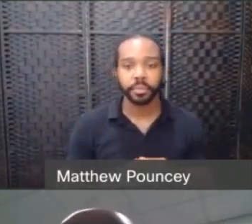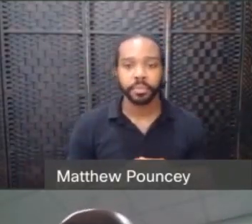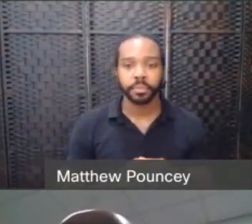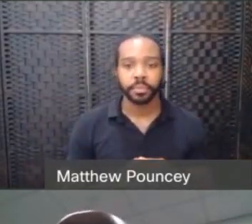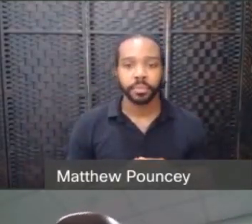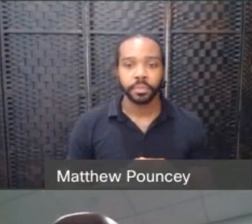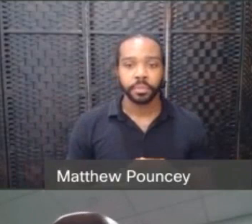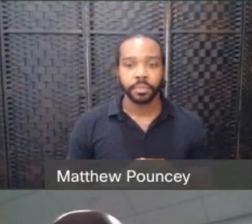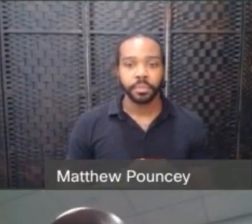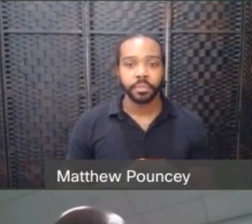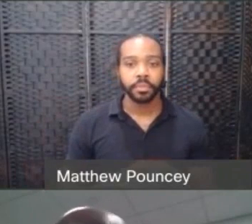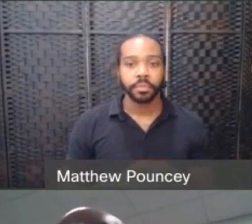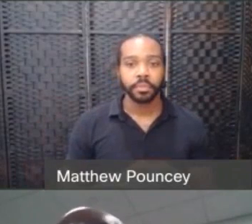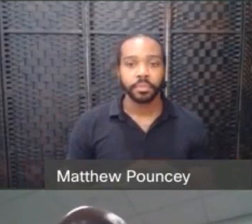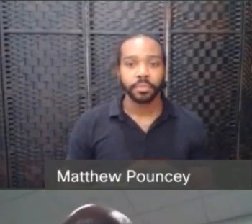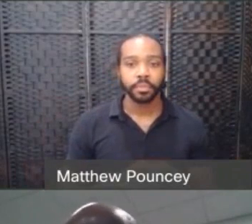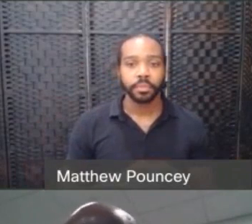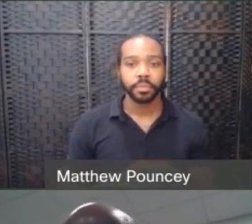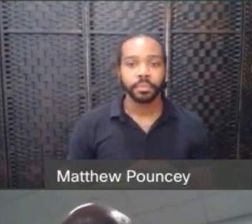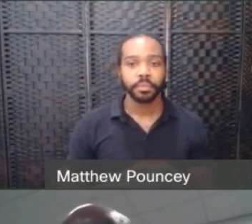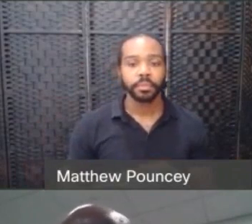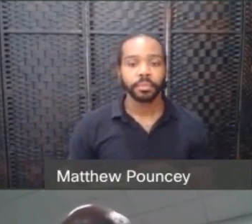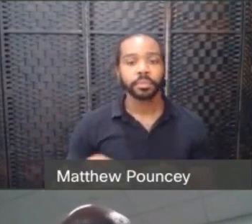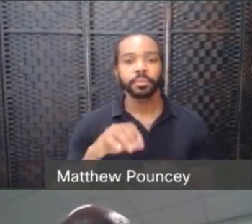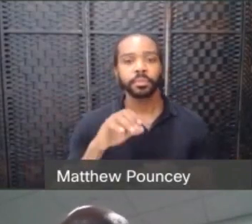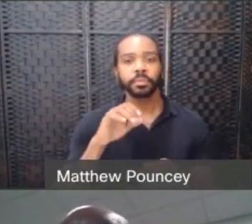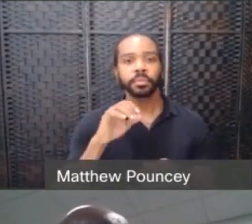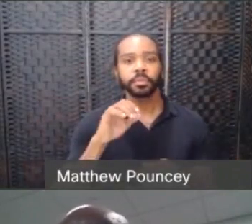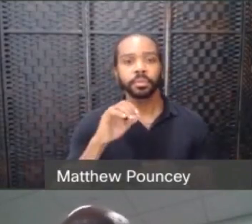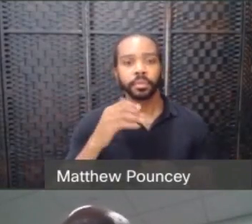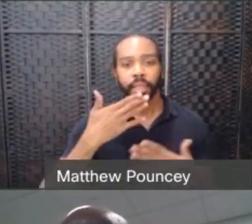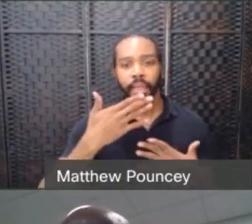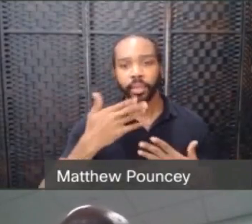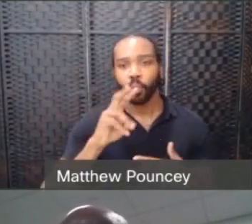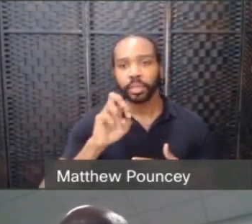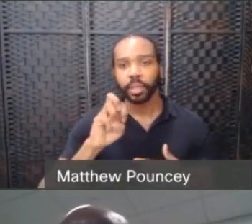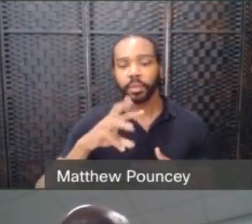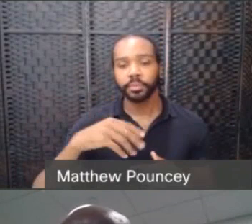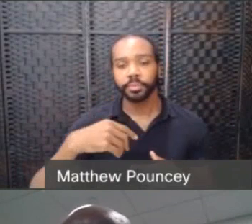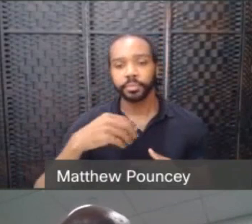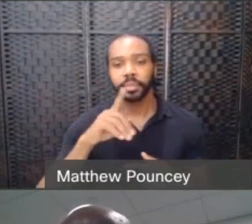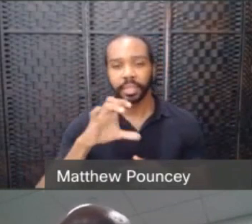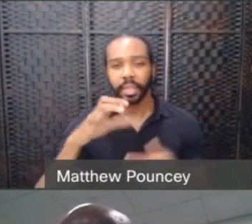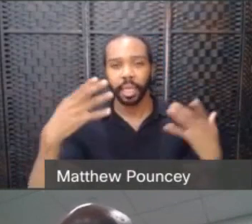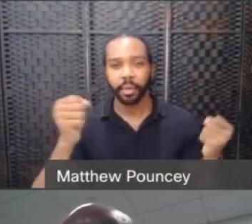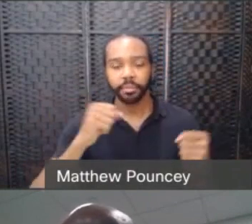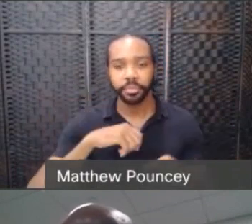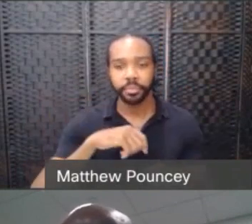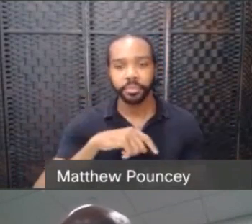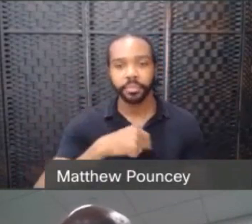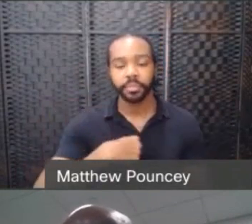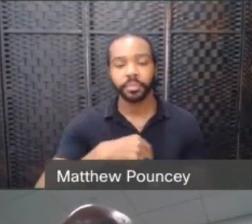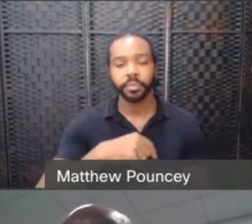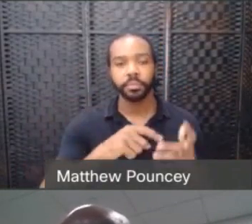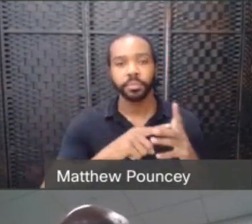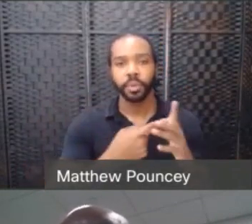Thanks, Winslow. This is Nelson from DC Health. I'd like to start off by saying that it's great to